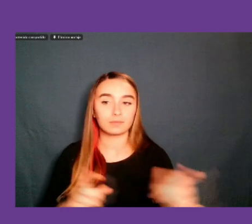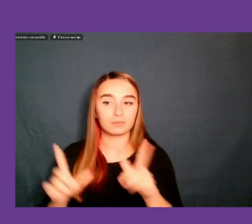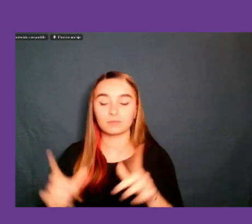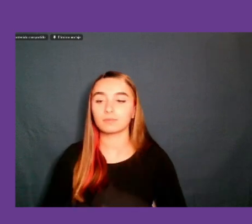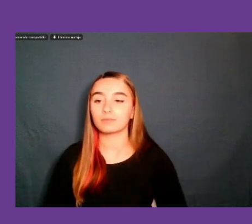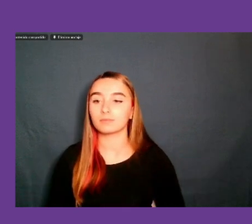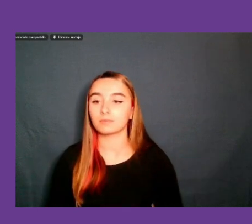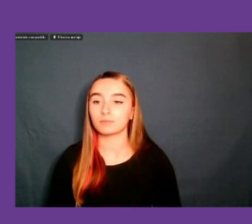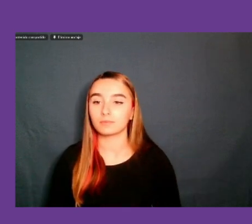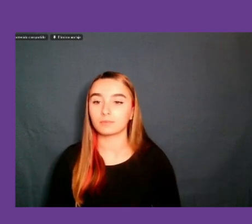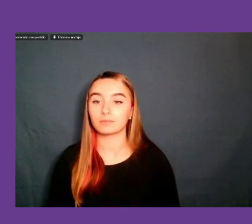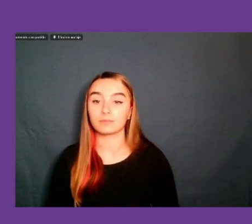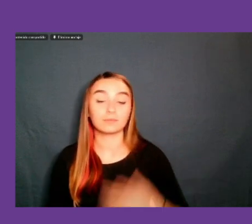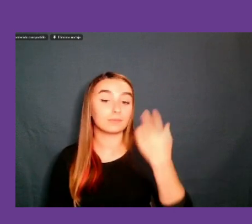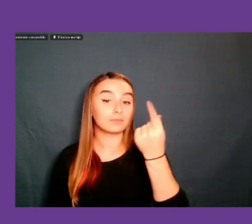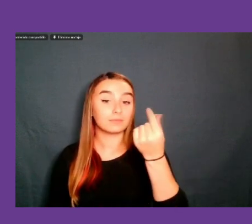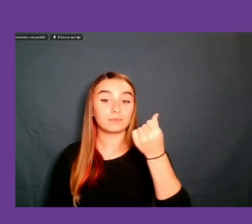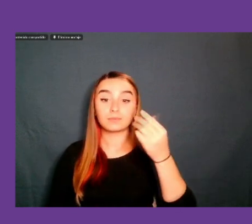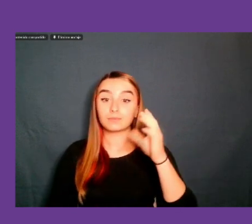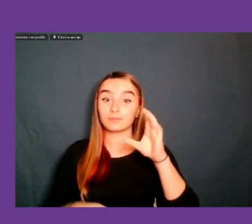The funding is needed for